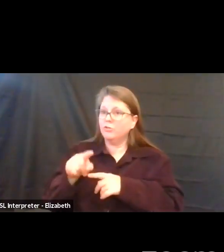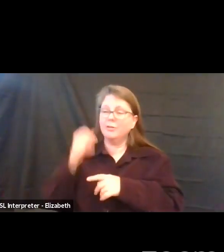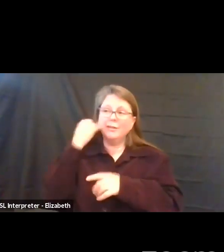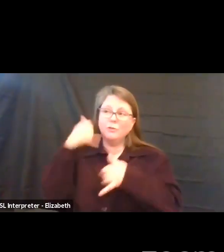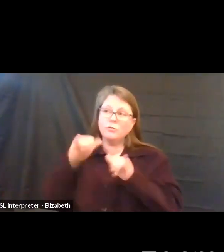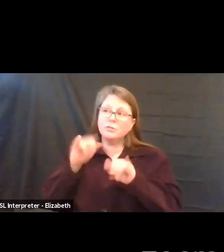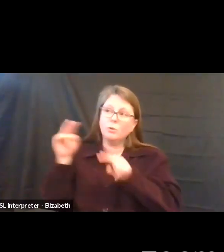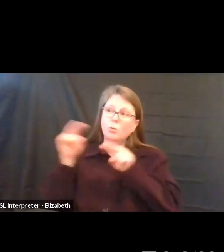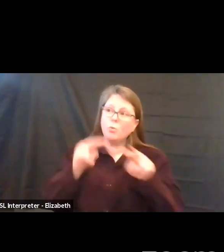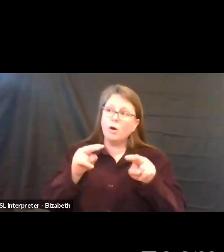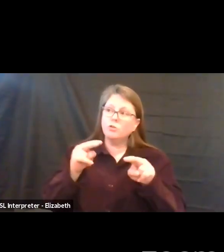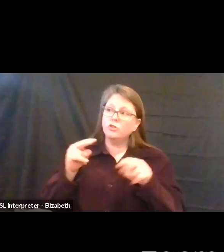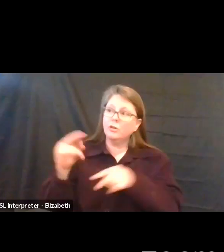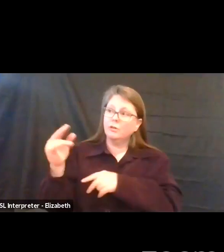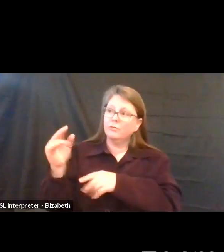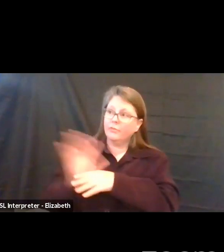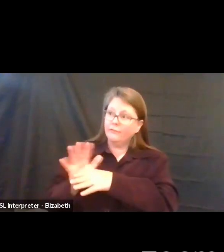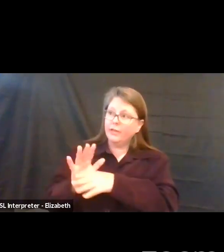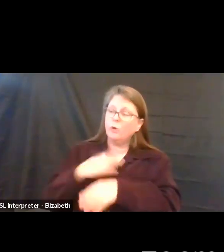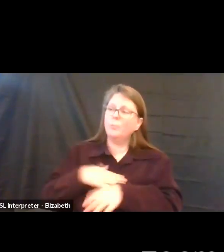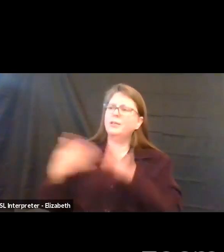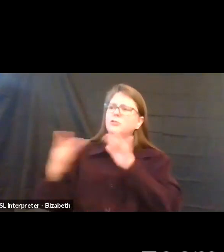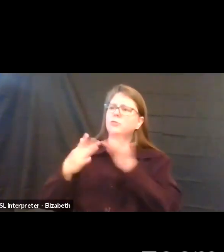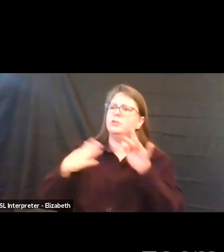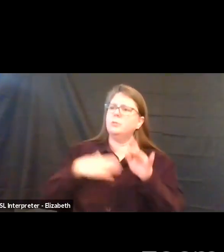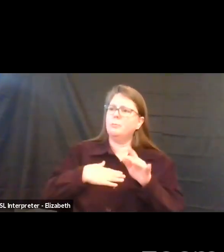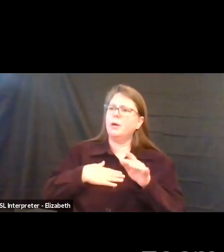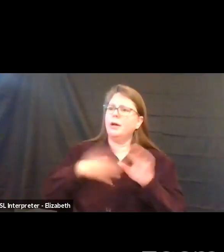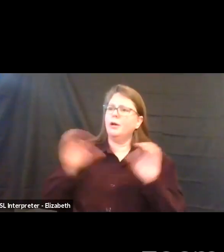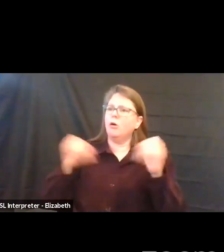to my office specifically at